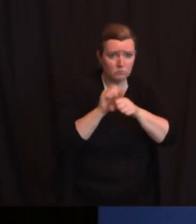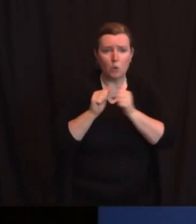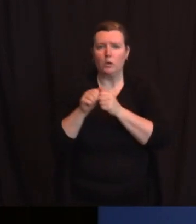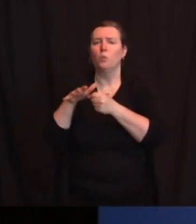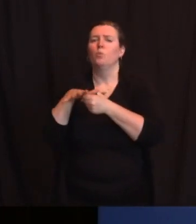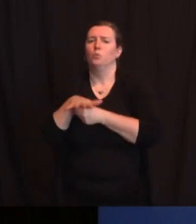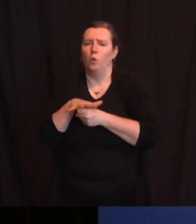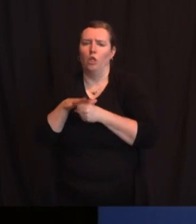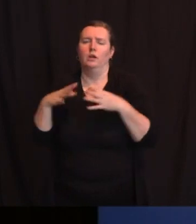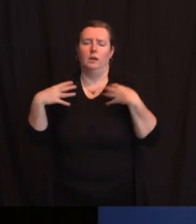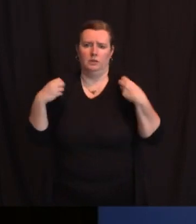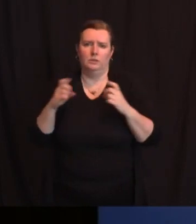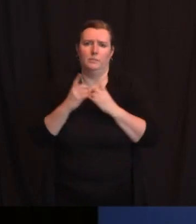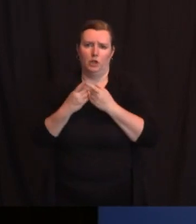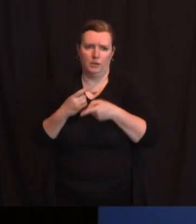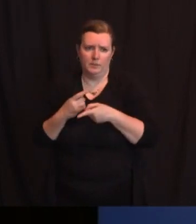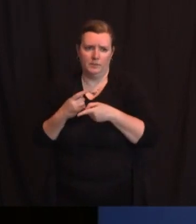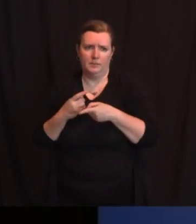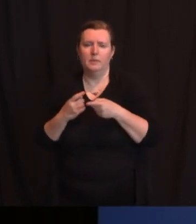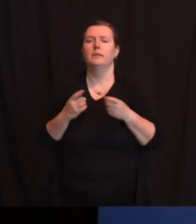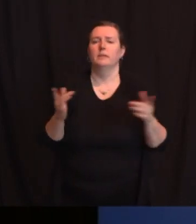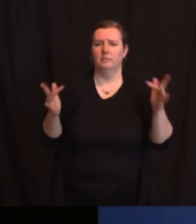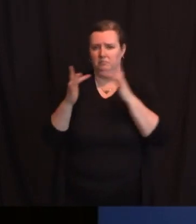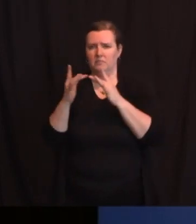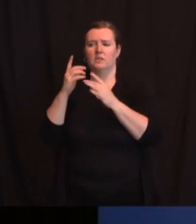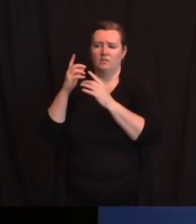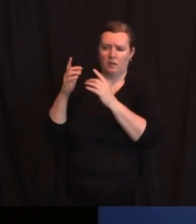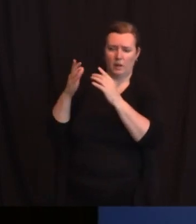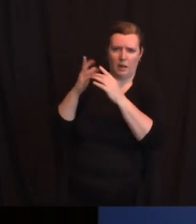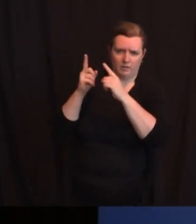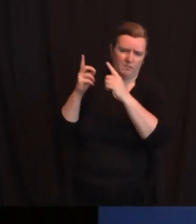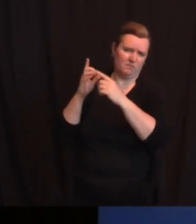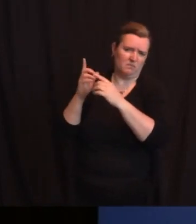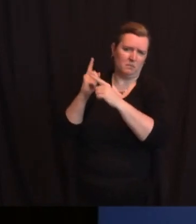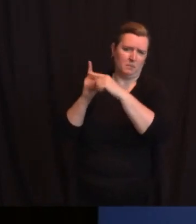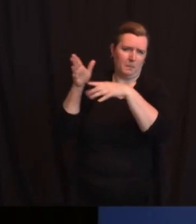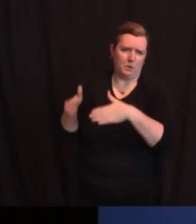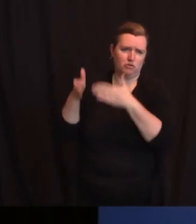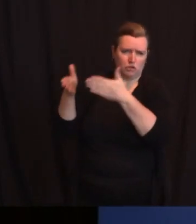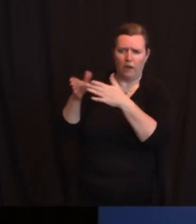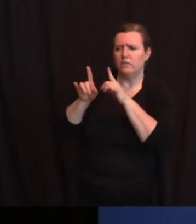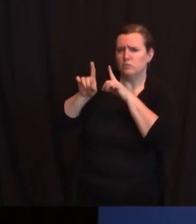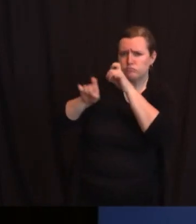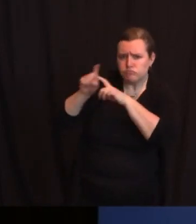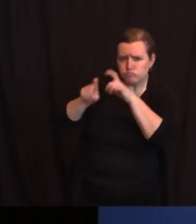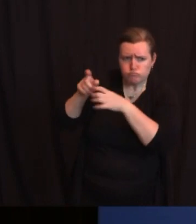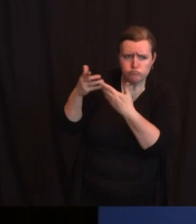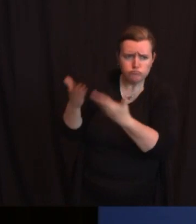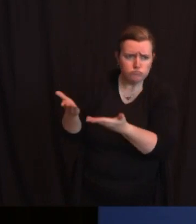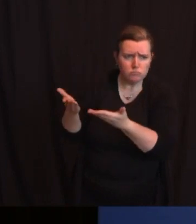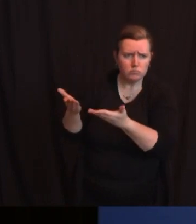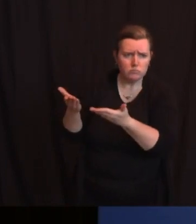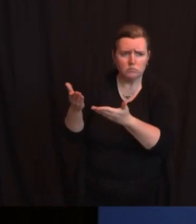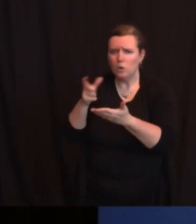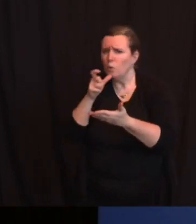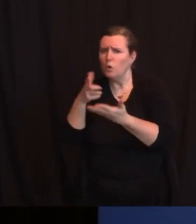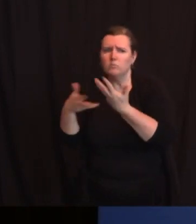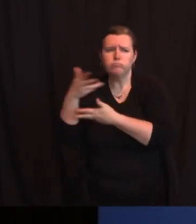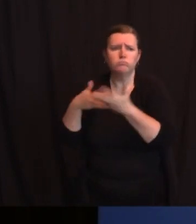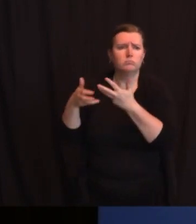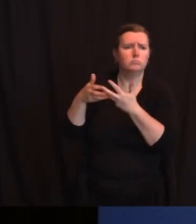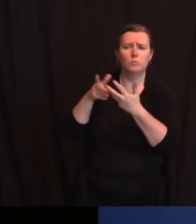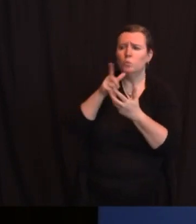contacting that case patient to do an extensive interview to get a sense of who the contacts are. Contacts can include